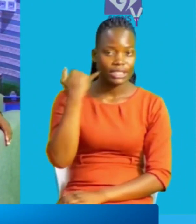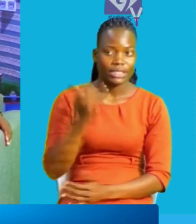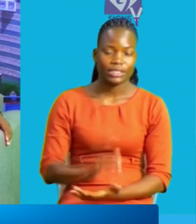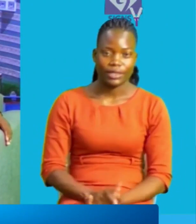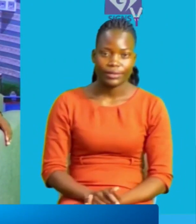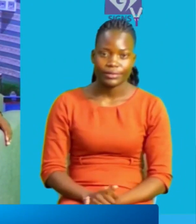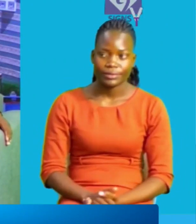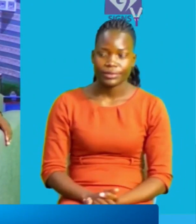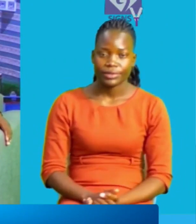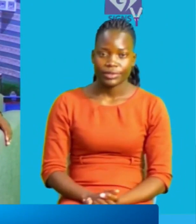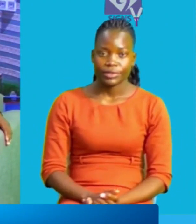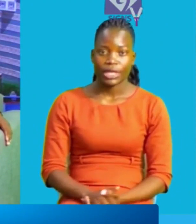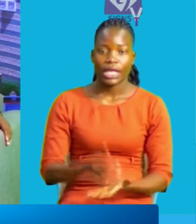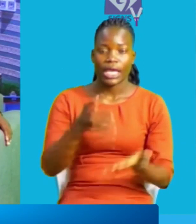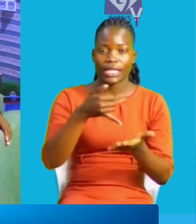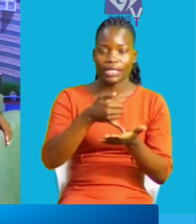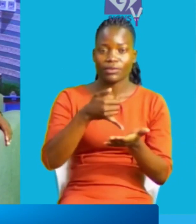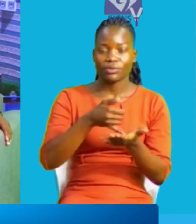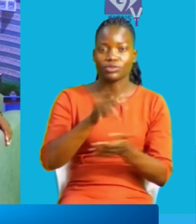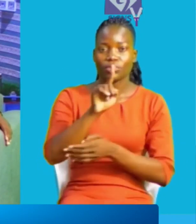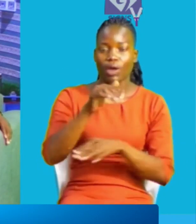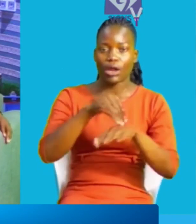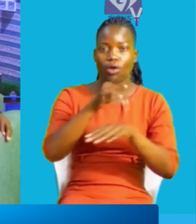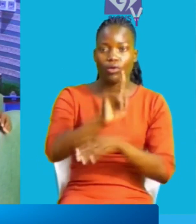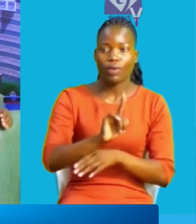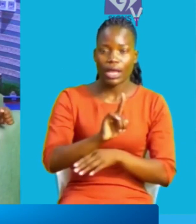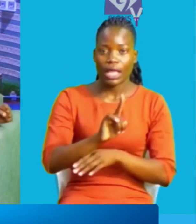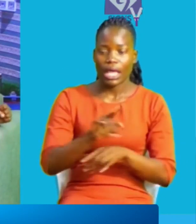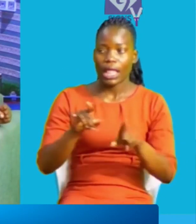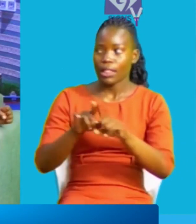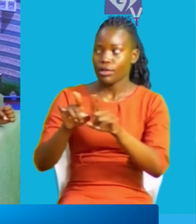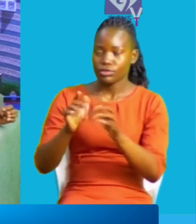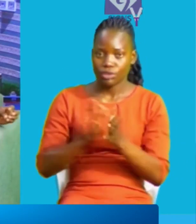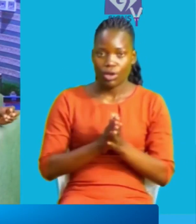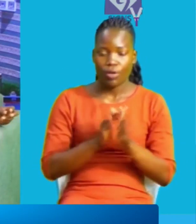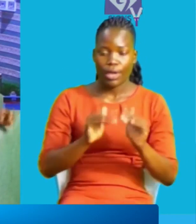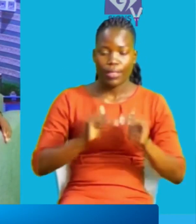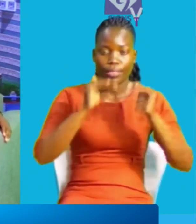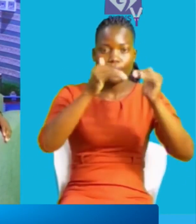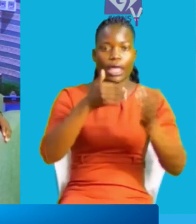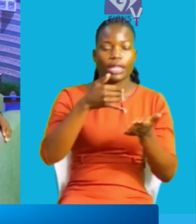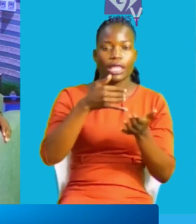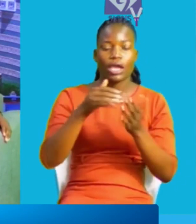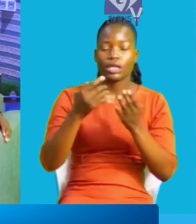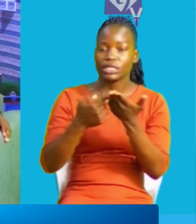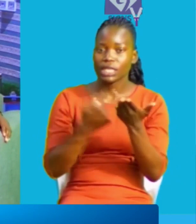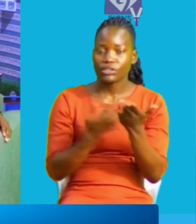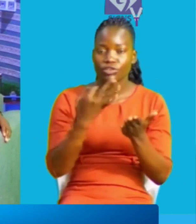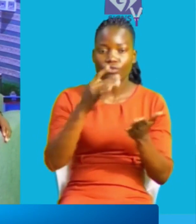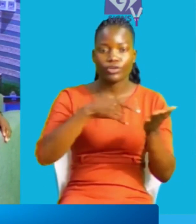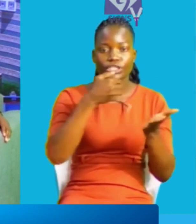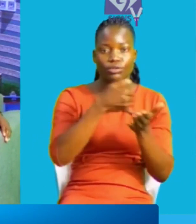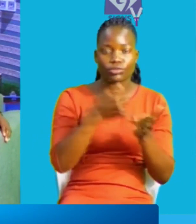Jedida Wafula. It is inclusion one-on-one, and we are taking the conversation of inclusion to a whole new